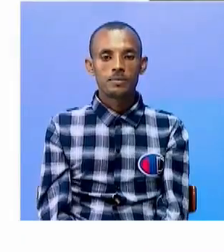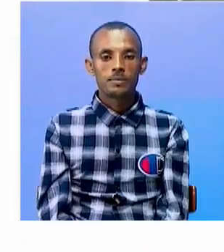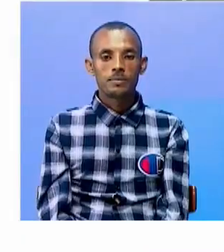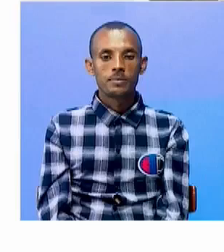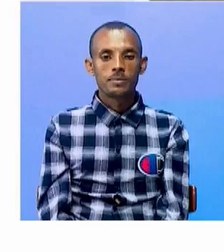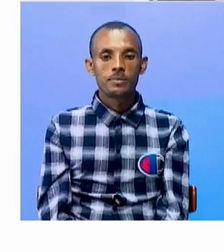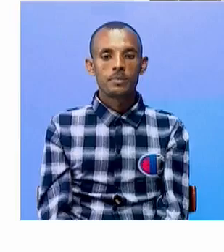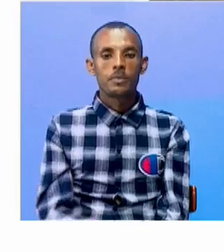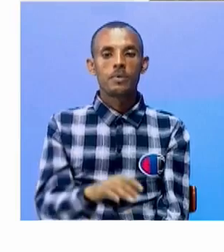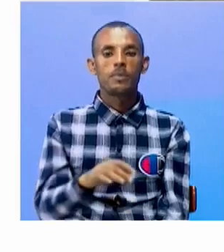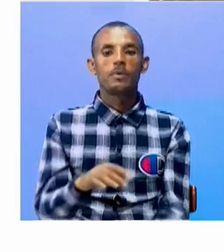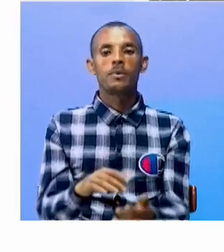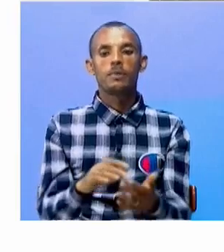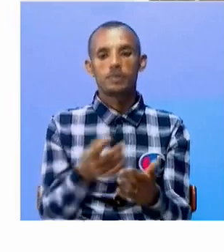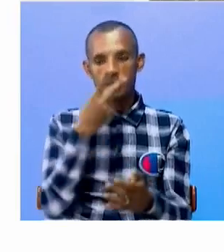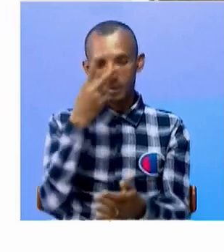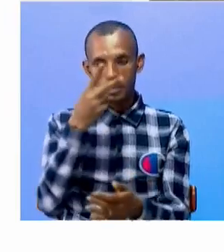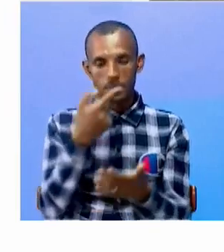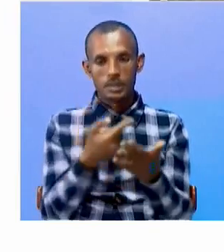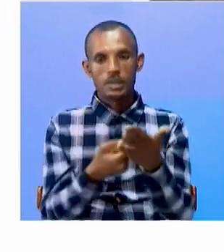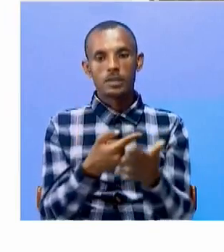Take this one.